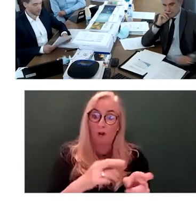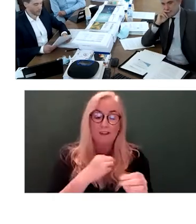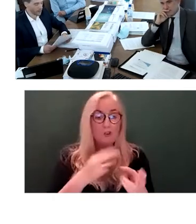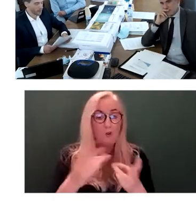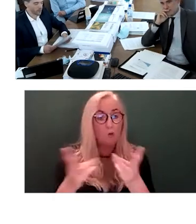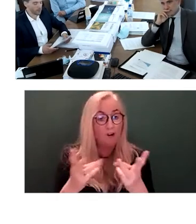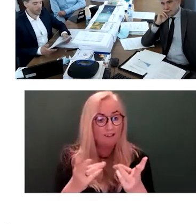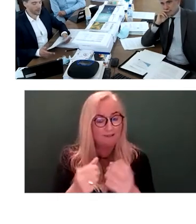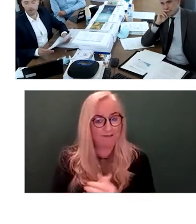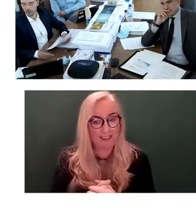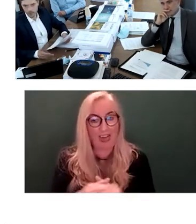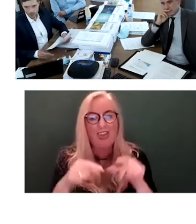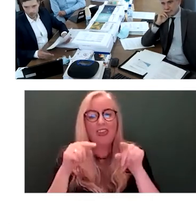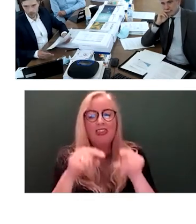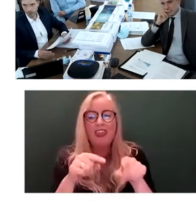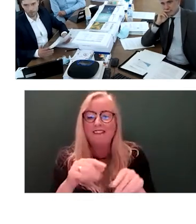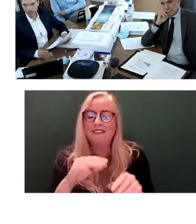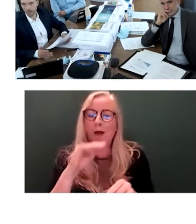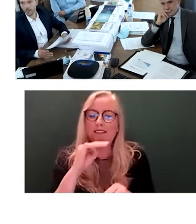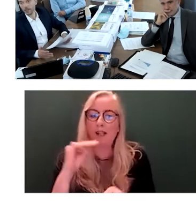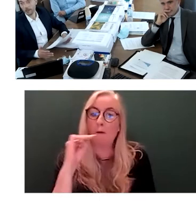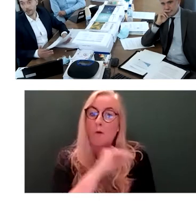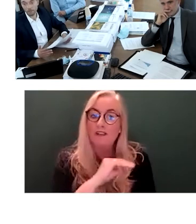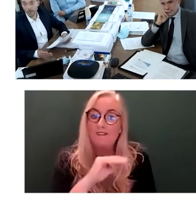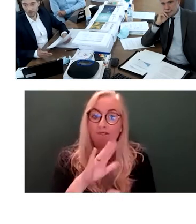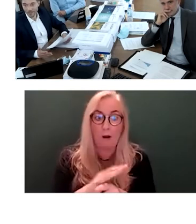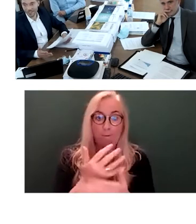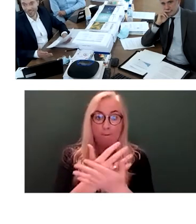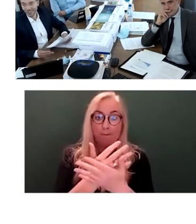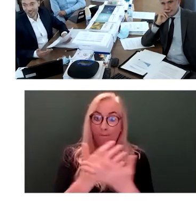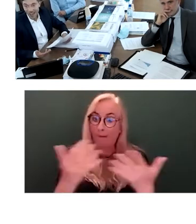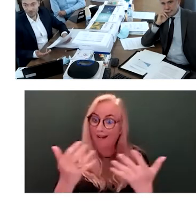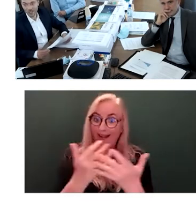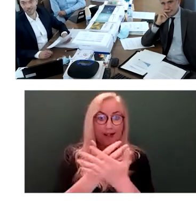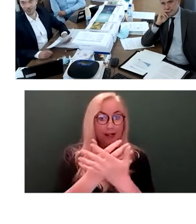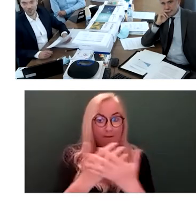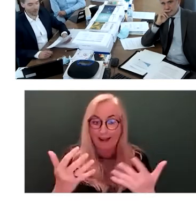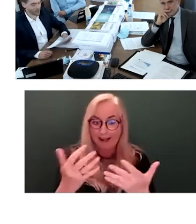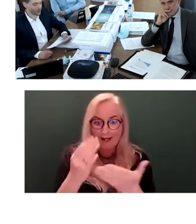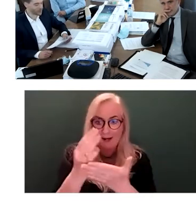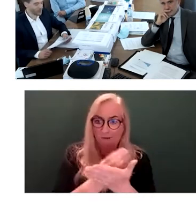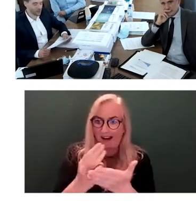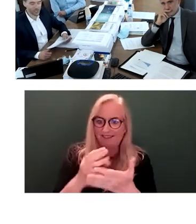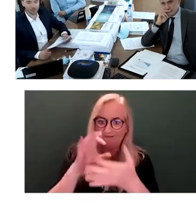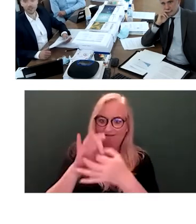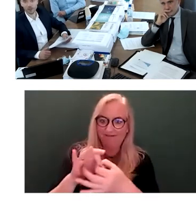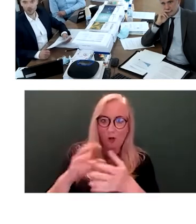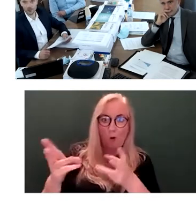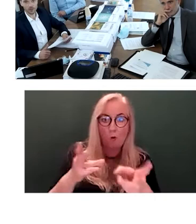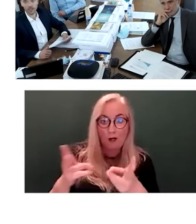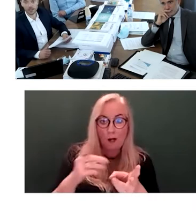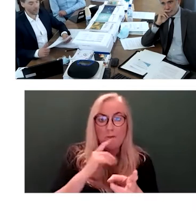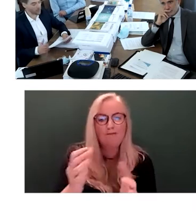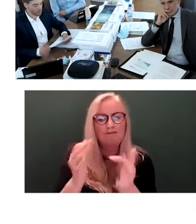workers. So employers are absolutely critical in many aspects of the labor market, but definitely